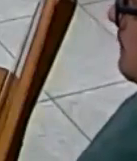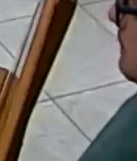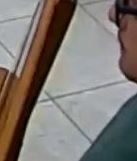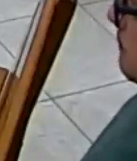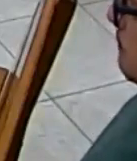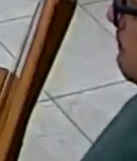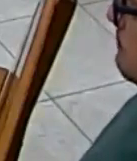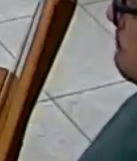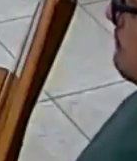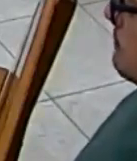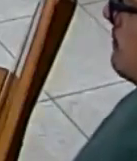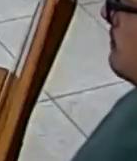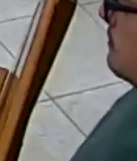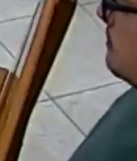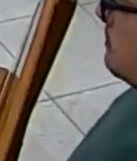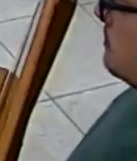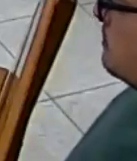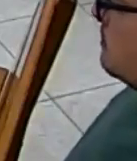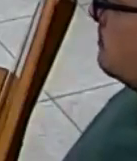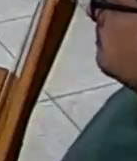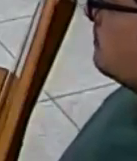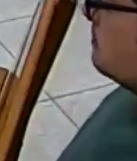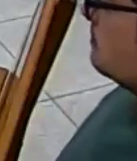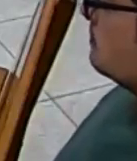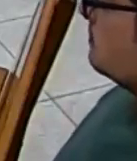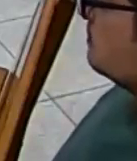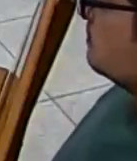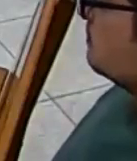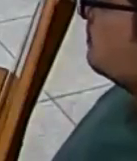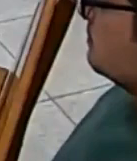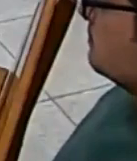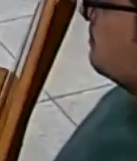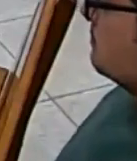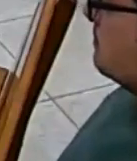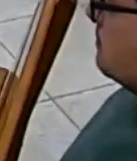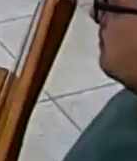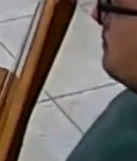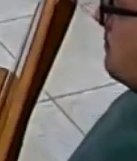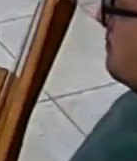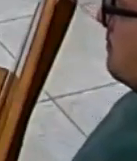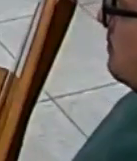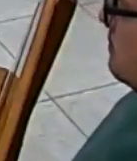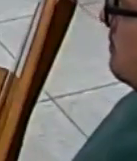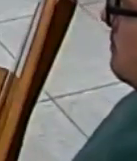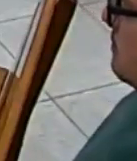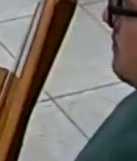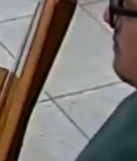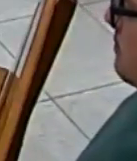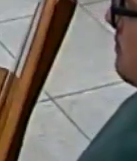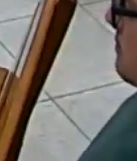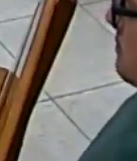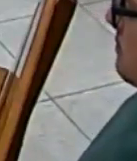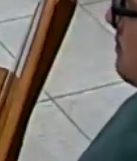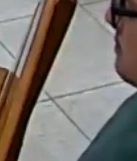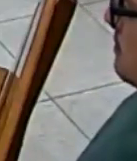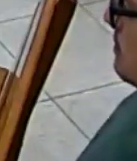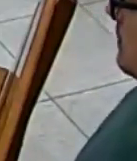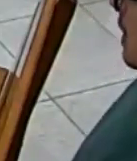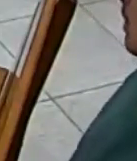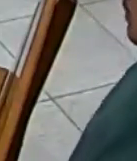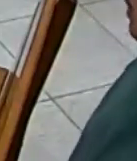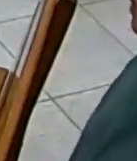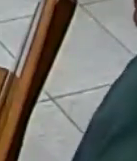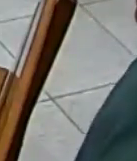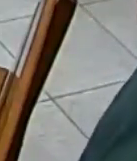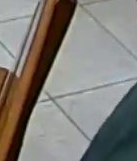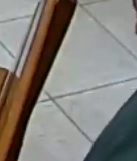time. We praise You, Lord, because we are living this moment, Lord. This that is in the opening and